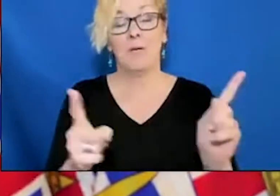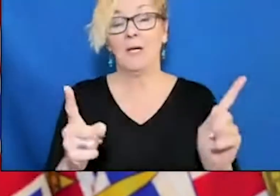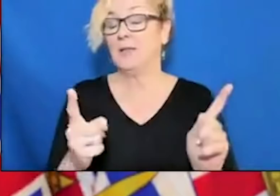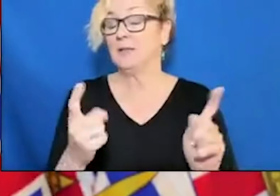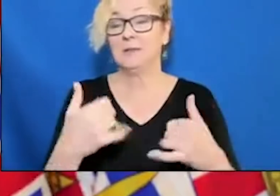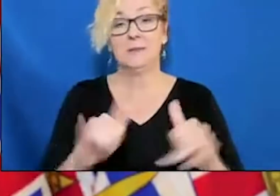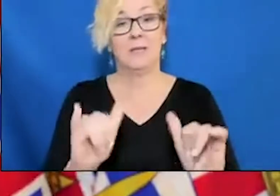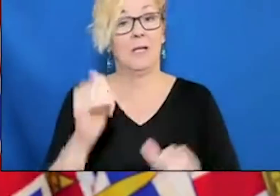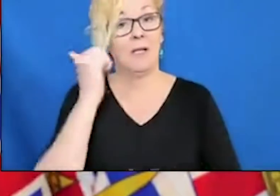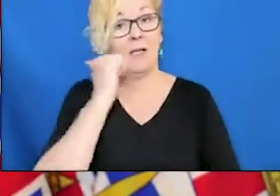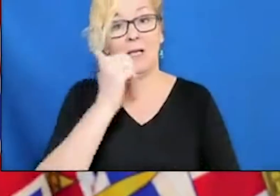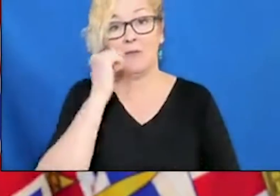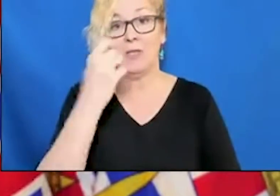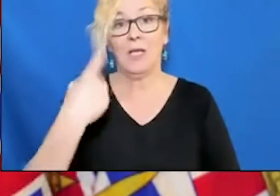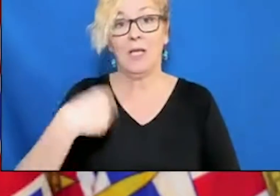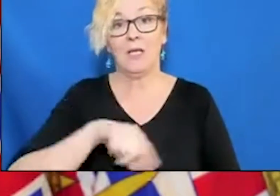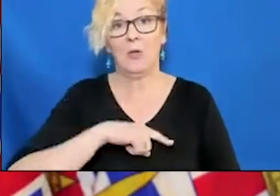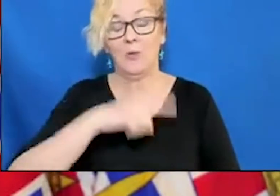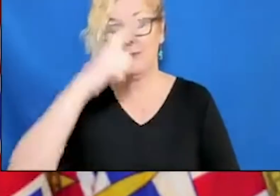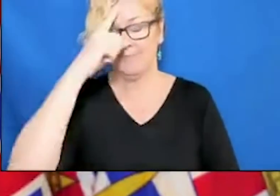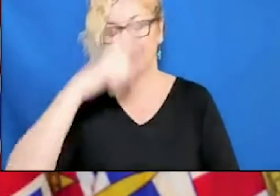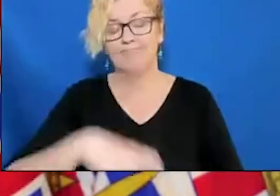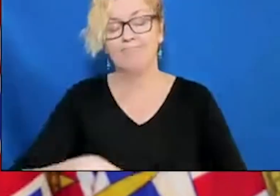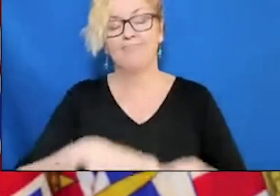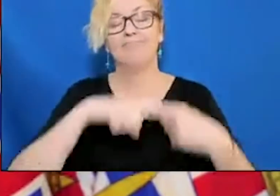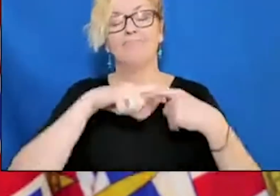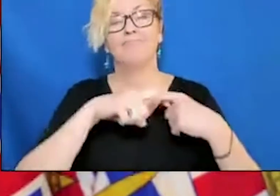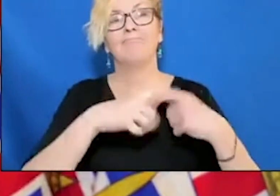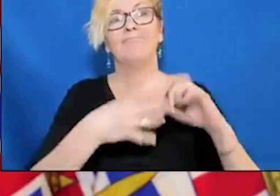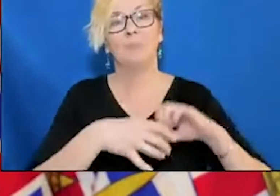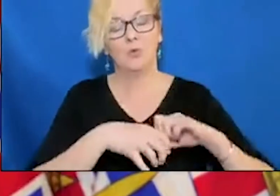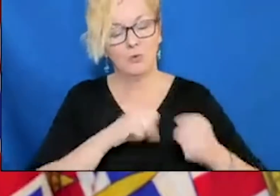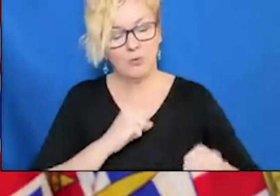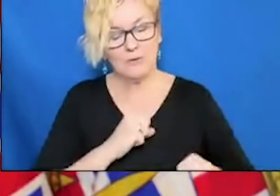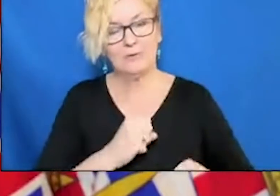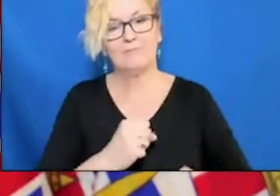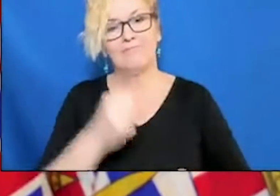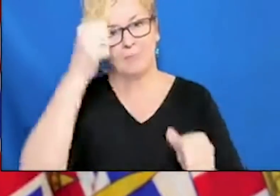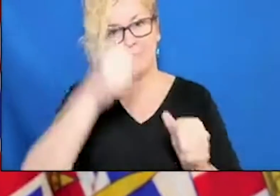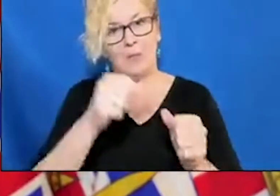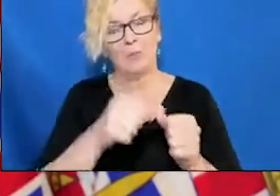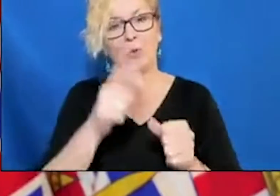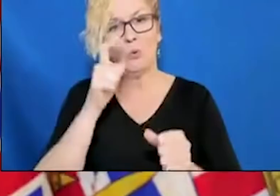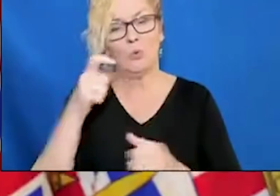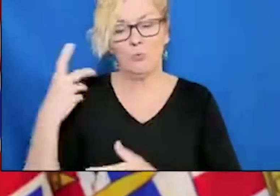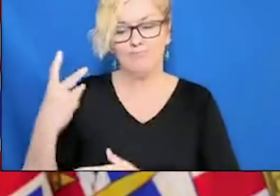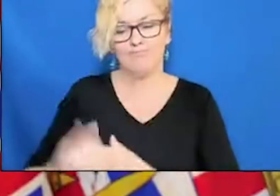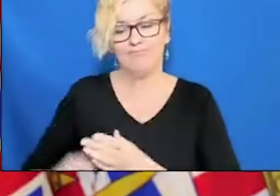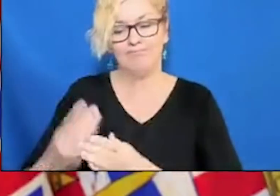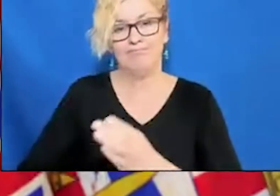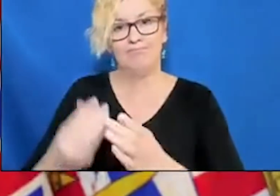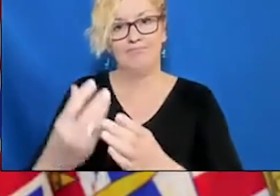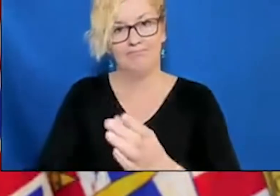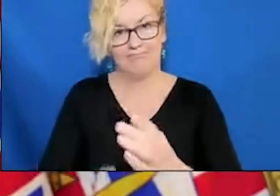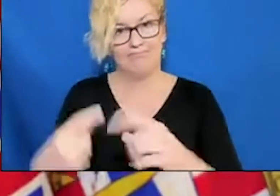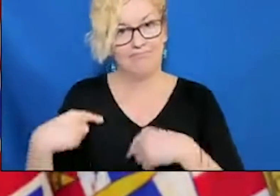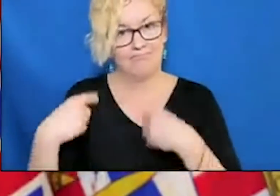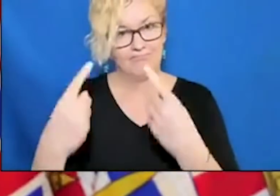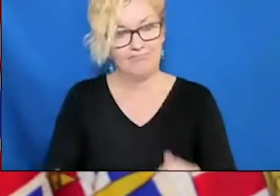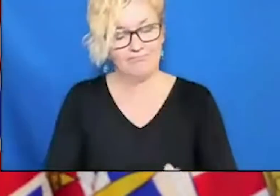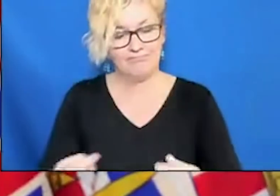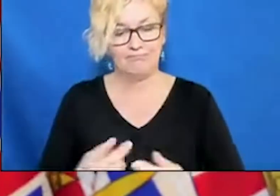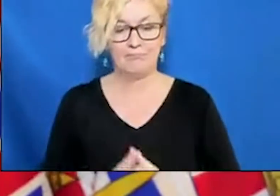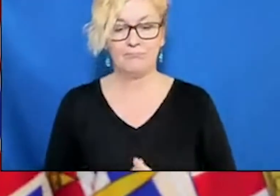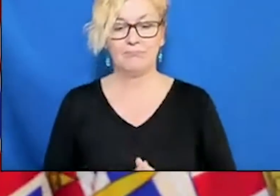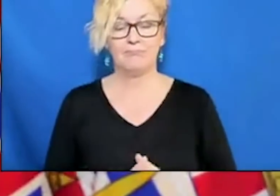lost loved ones, and our thoughts are with you during this challenging time. We have no new healthcare outbreaks, and